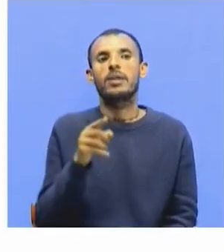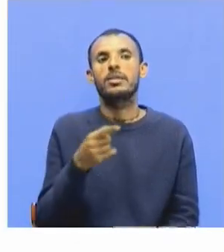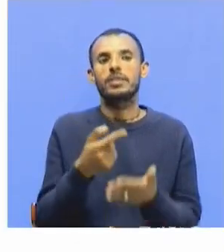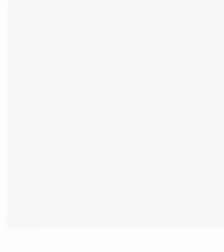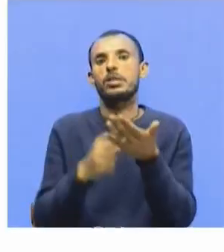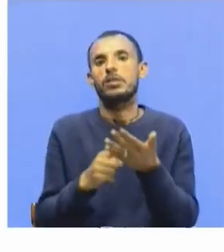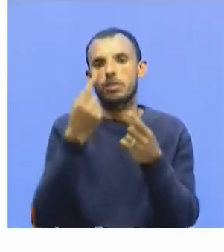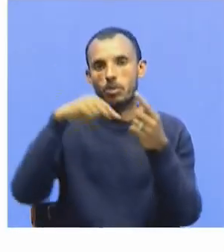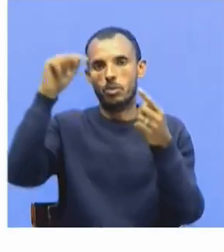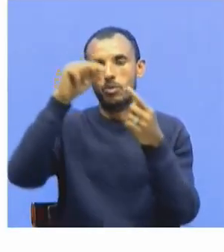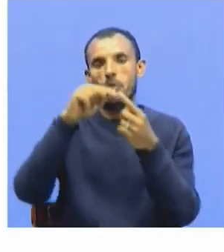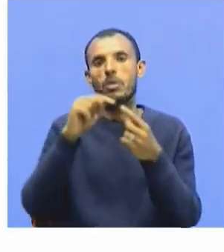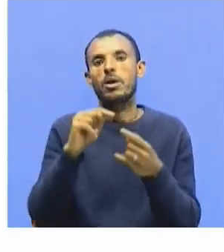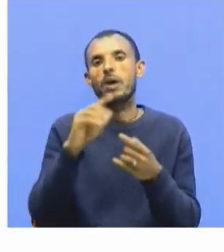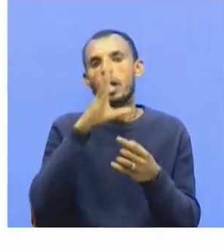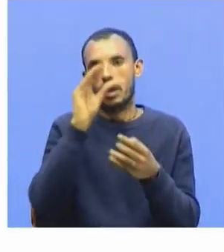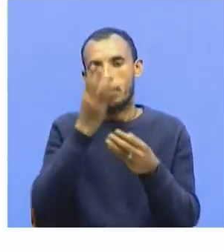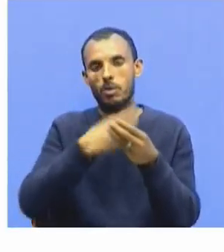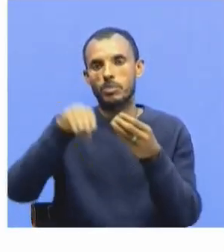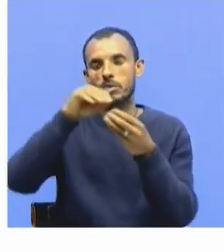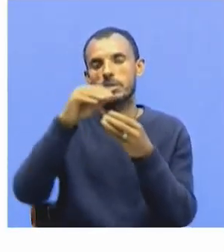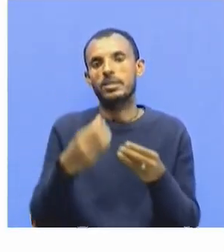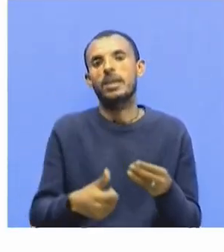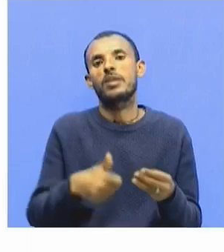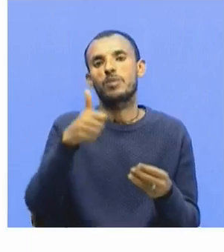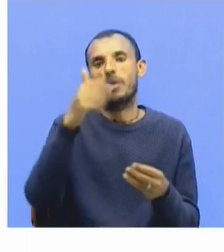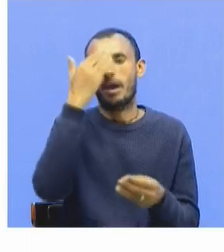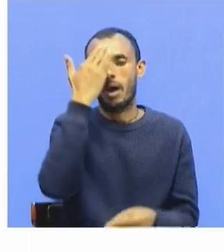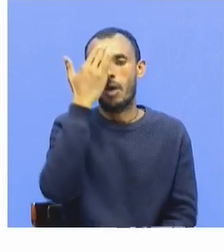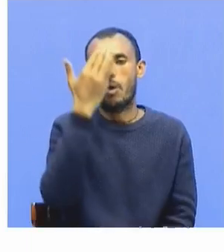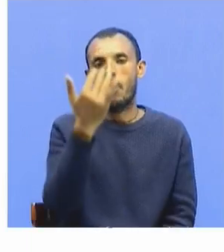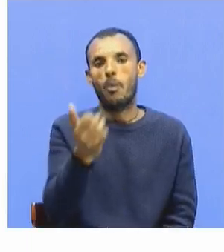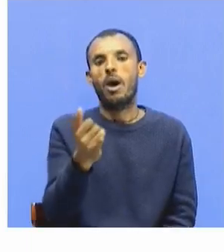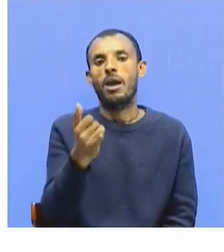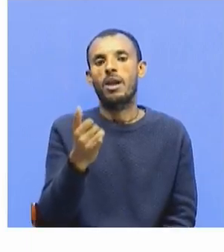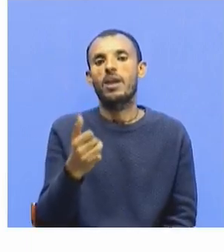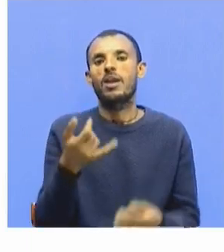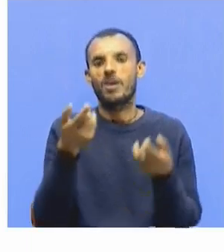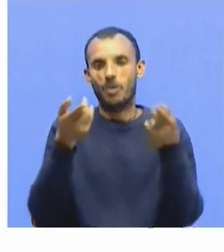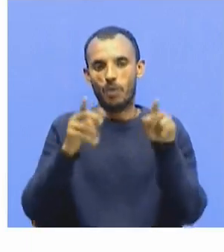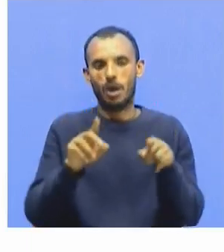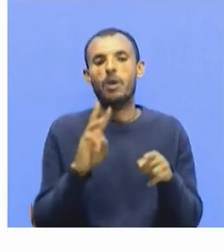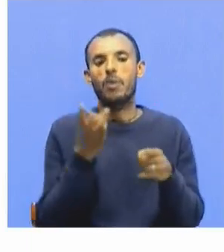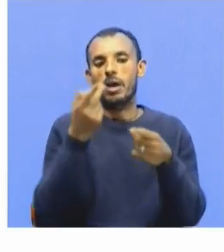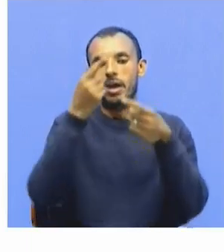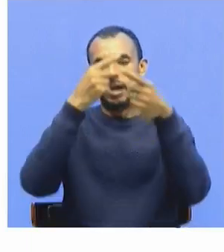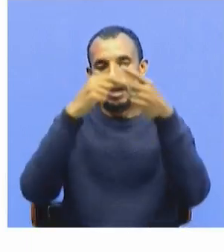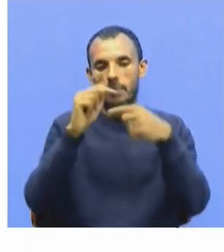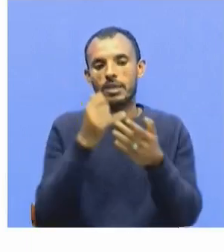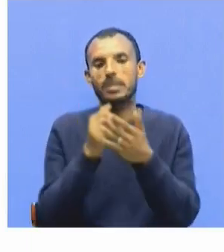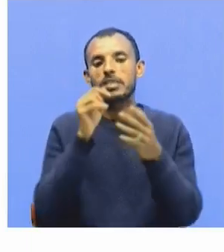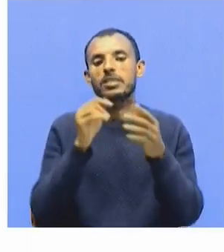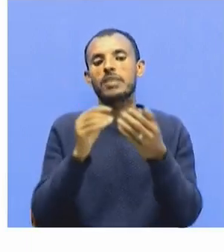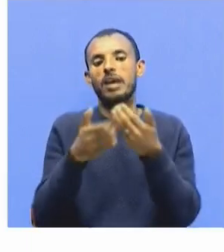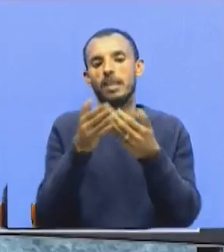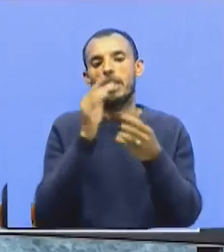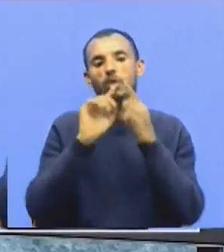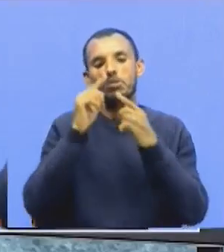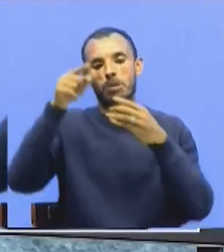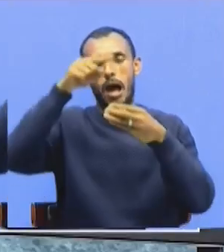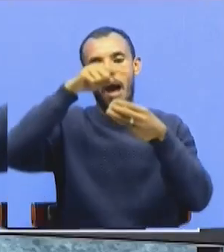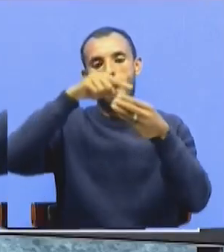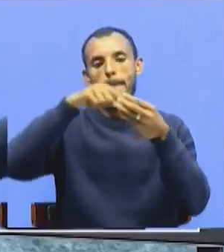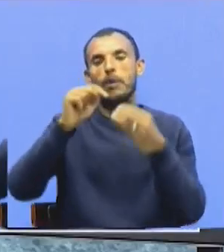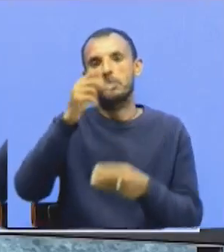question. And also the next one is why. When we come to why, it is easily talks about